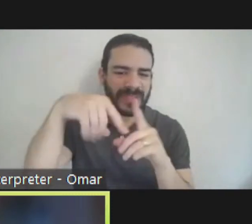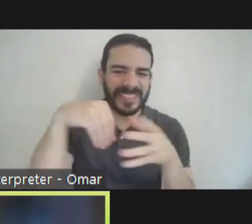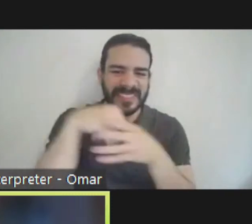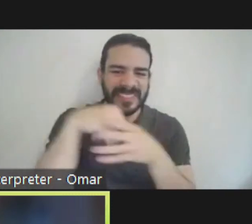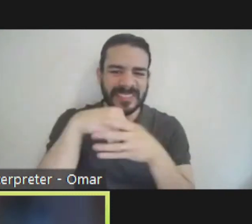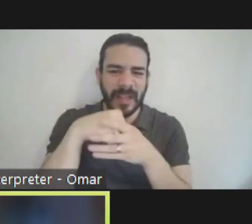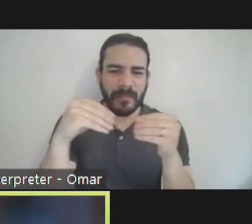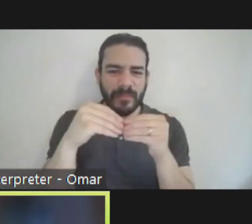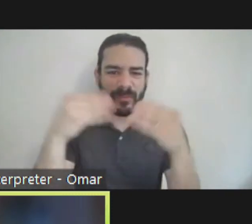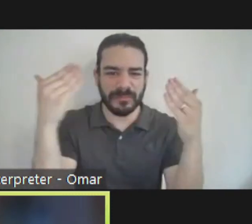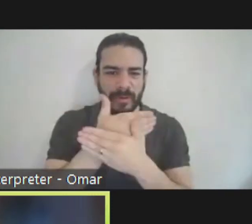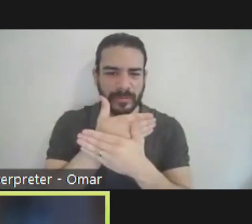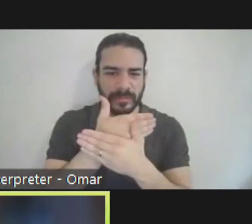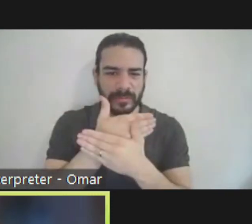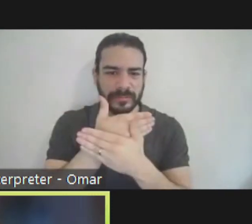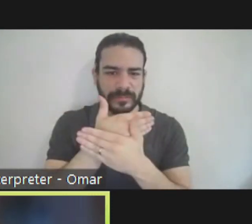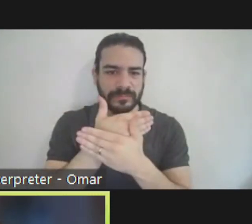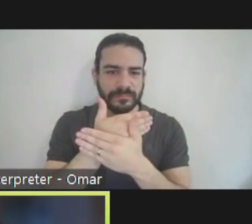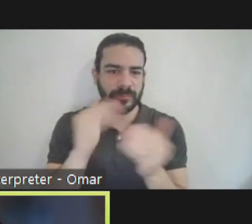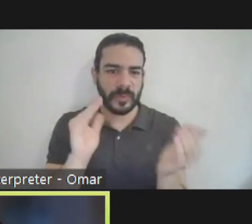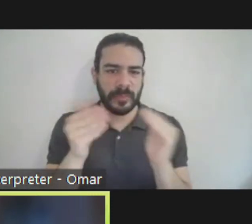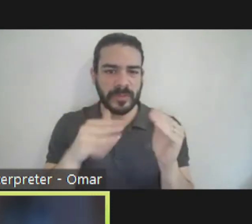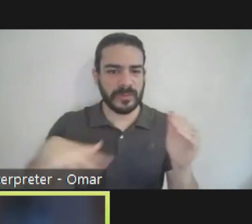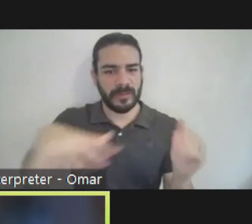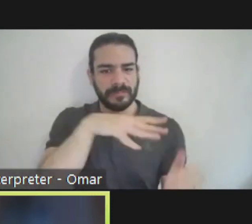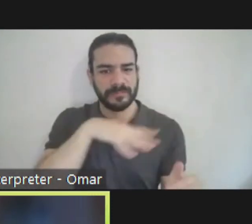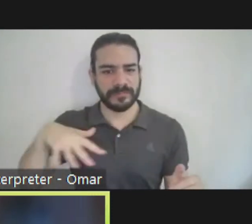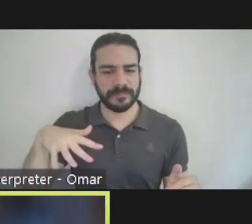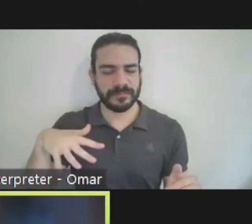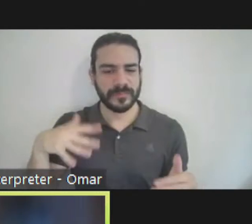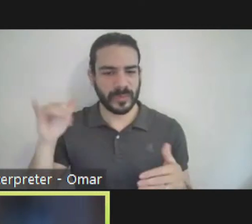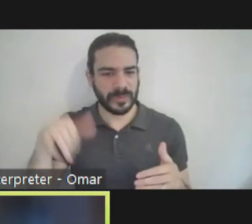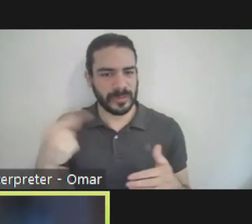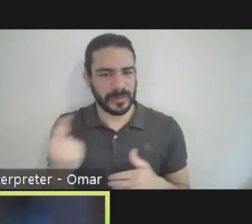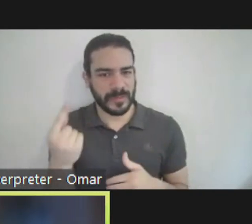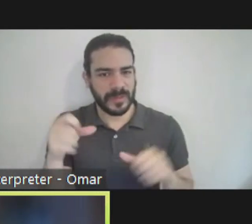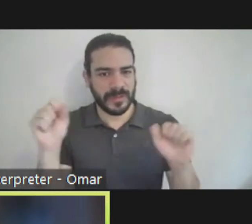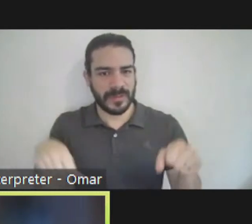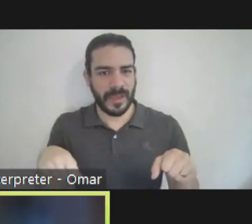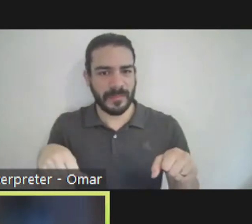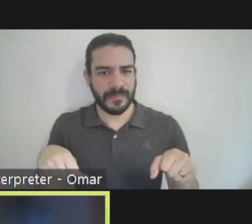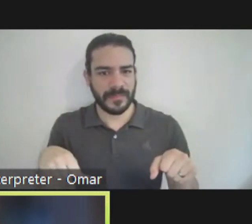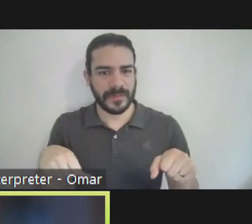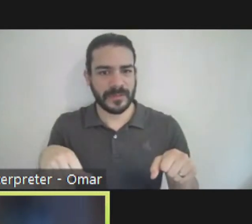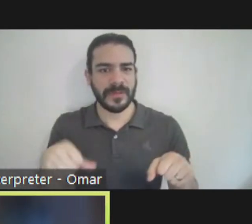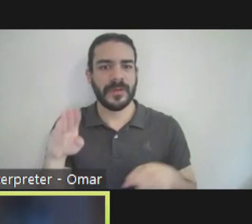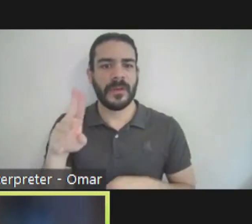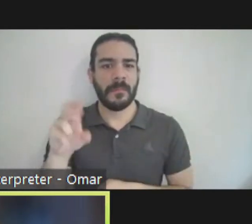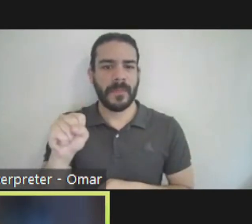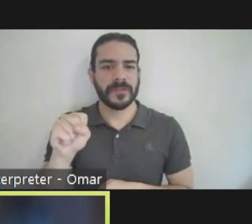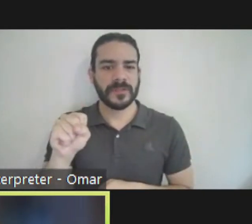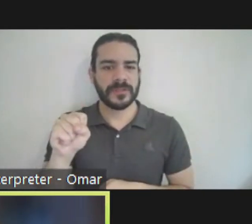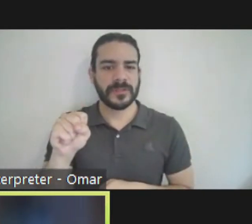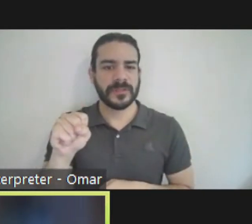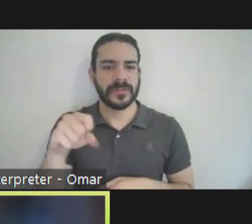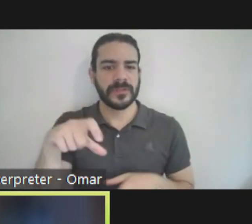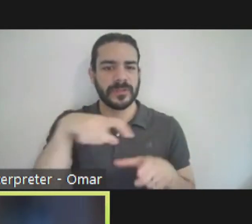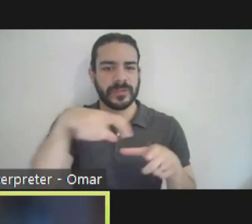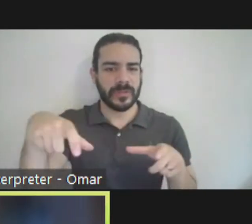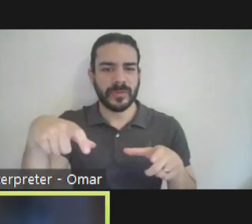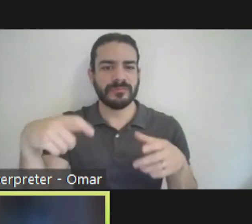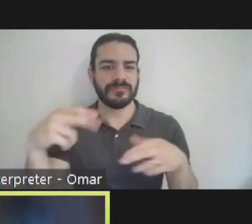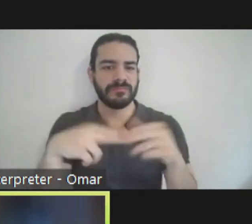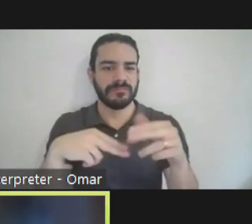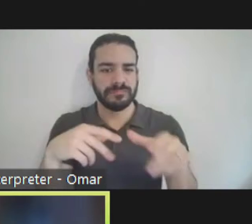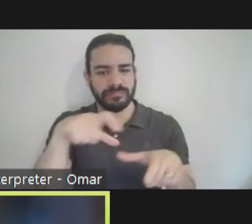than the surrounding area at night. So one thing that could be done is having bus shelters with lights inside them that can address this. It